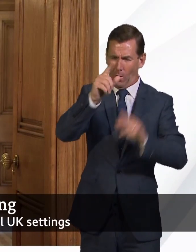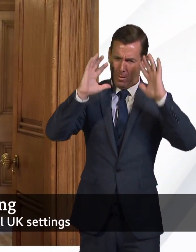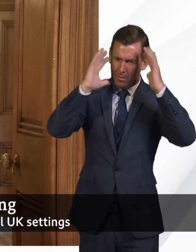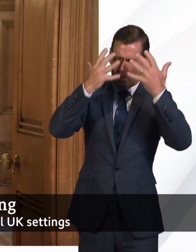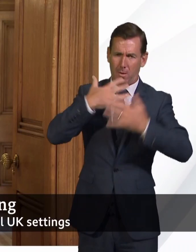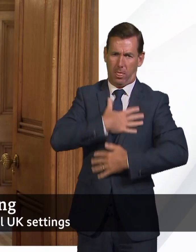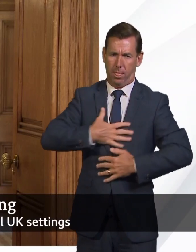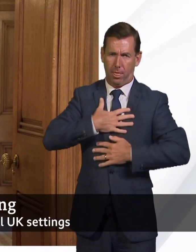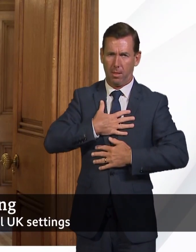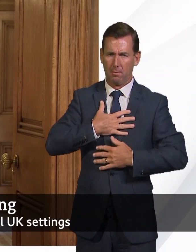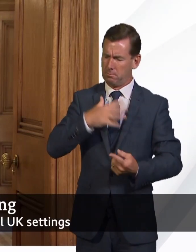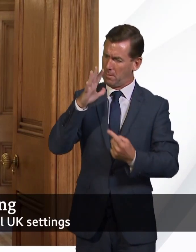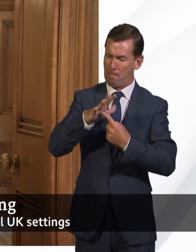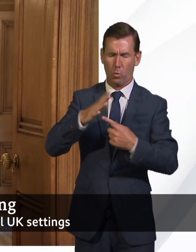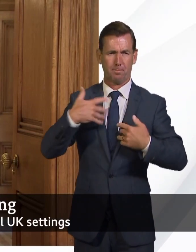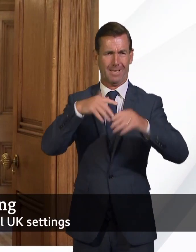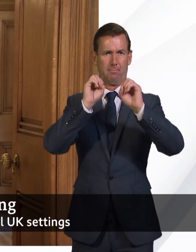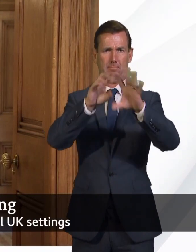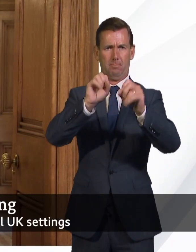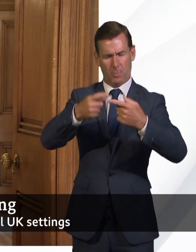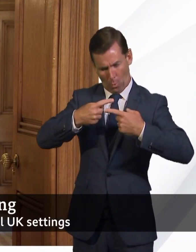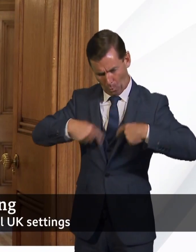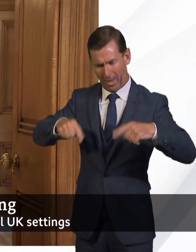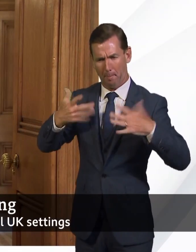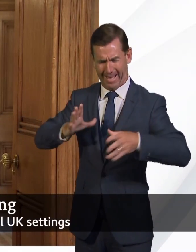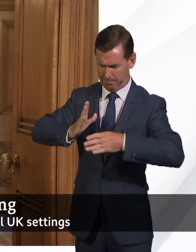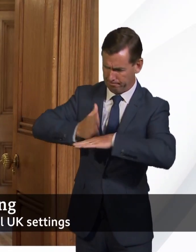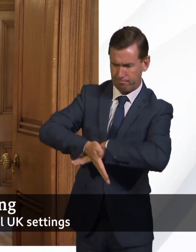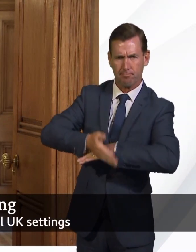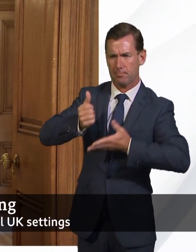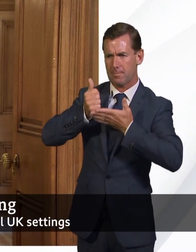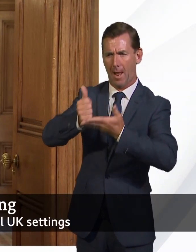to tell you what we've been doing to protect people in care homes throughout the crisis.